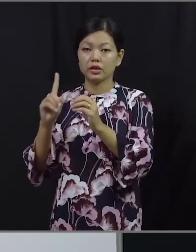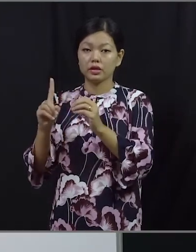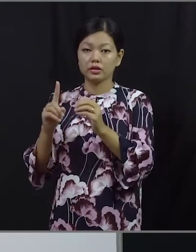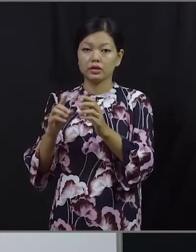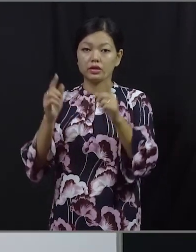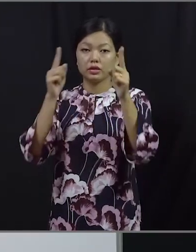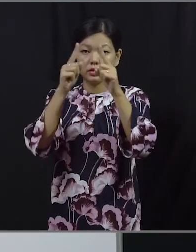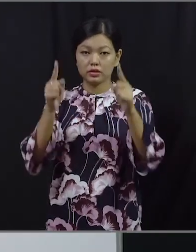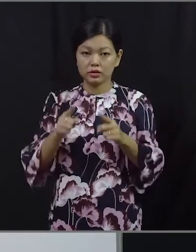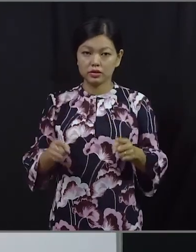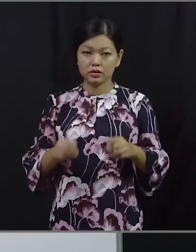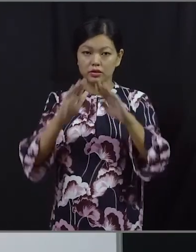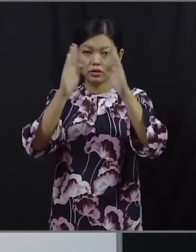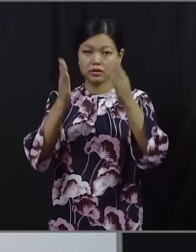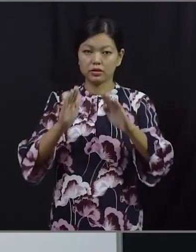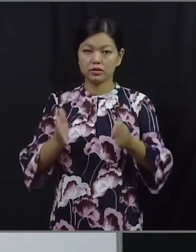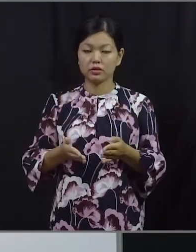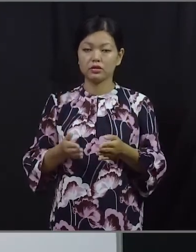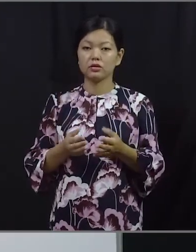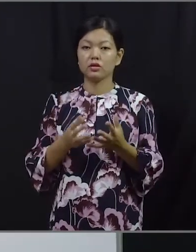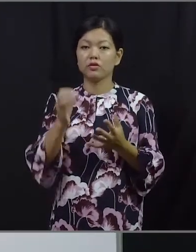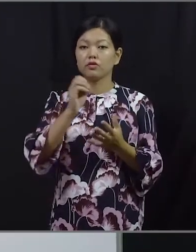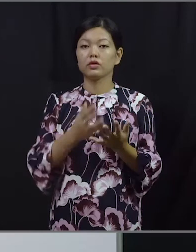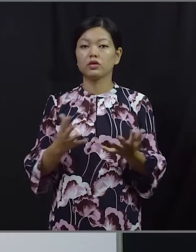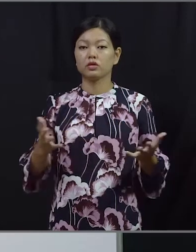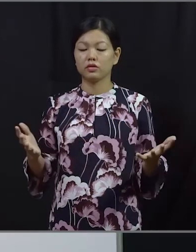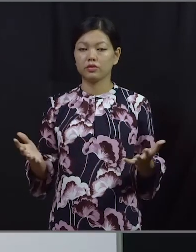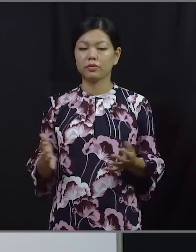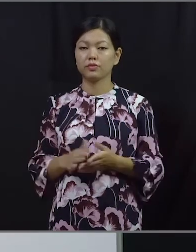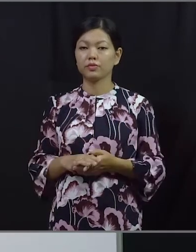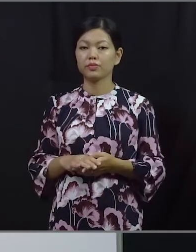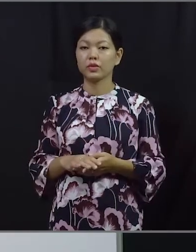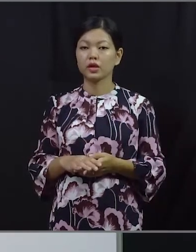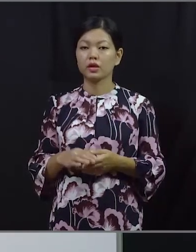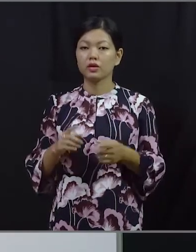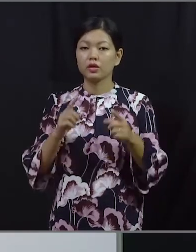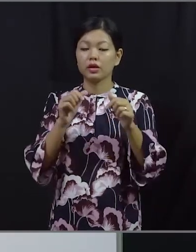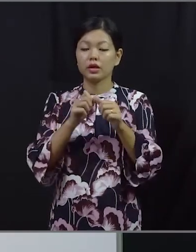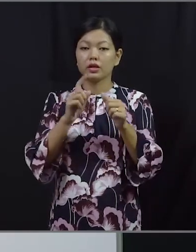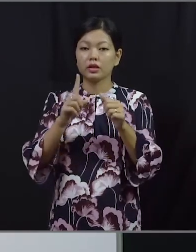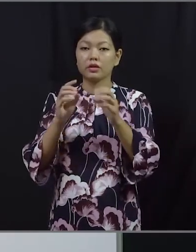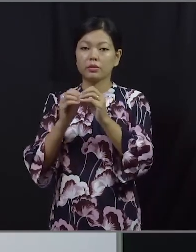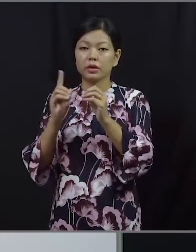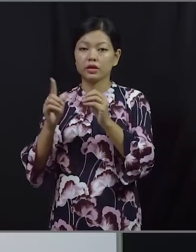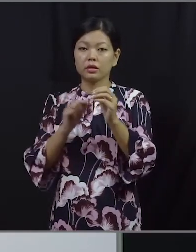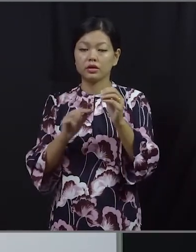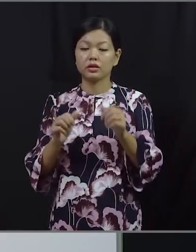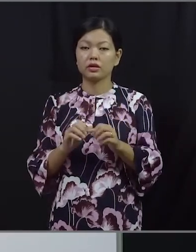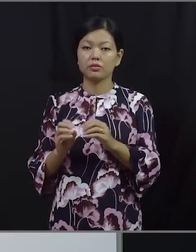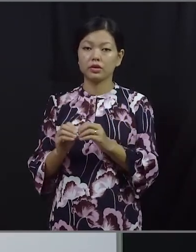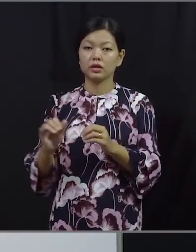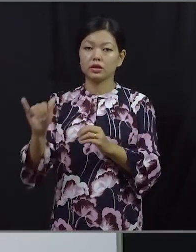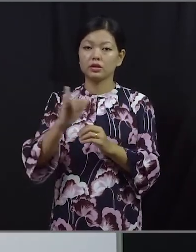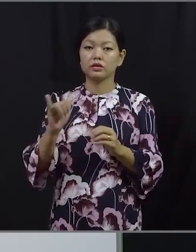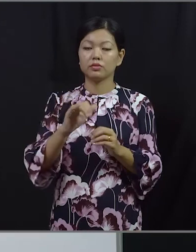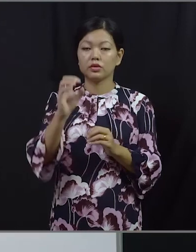divided by size of the object is nothing but magnification. And again, A dash B dash and AB. A dash B dash is image for the objective and AB